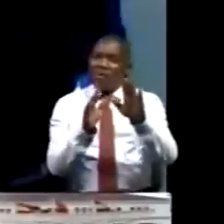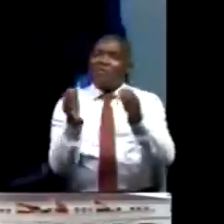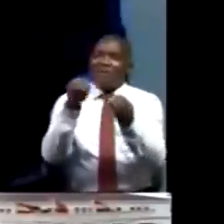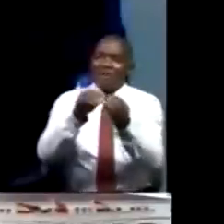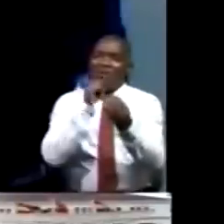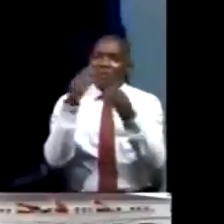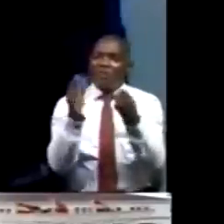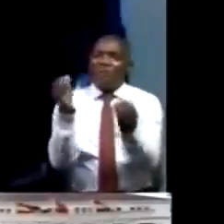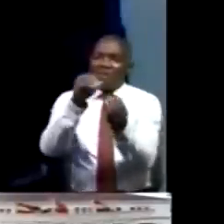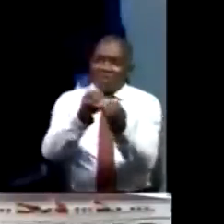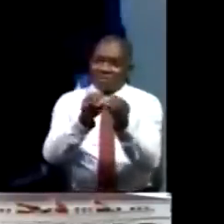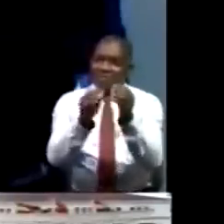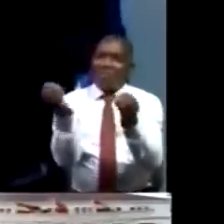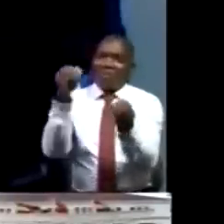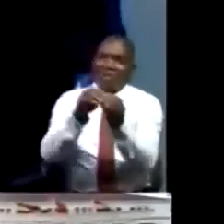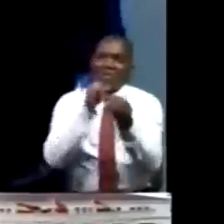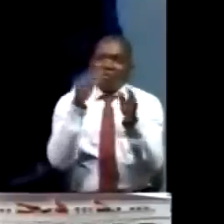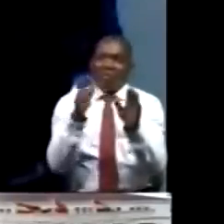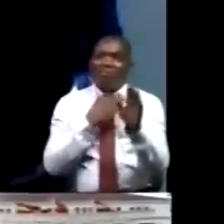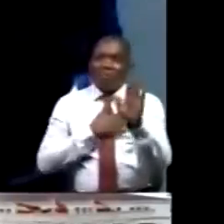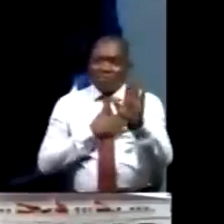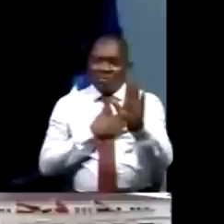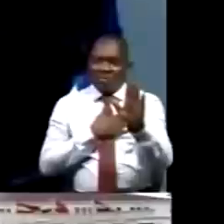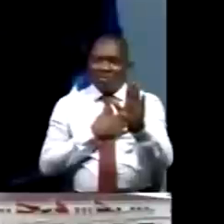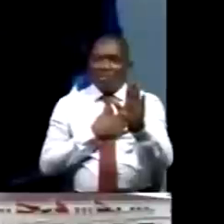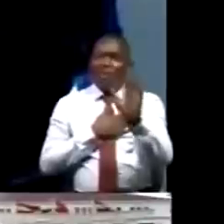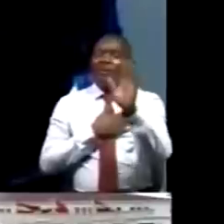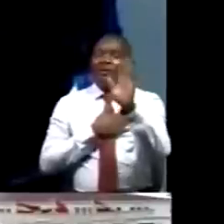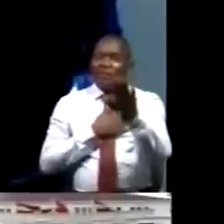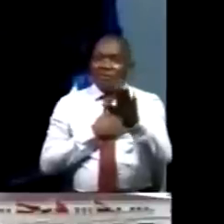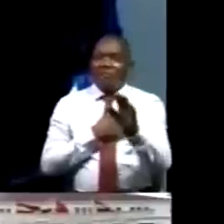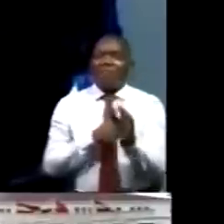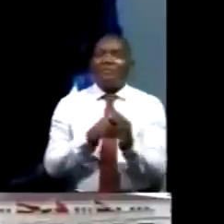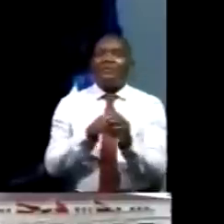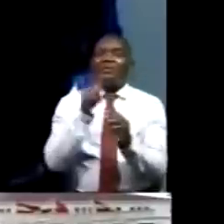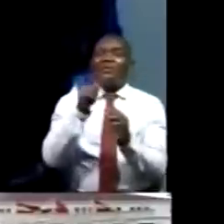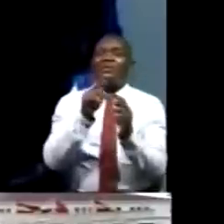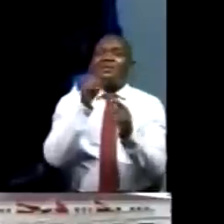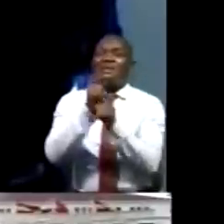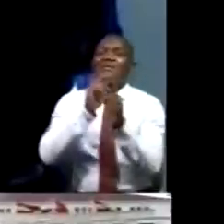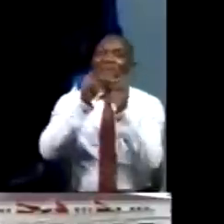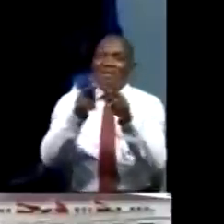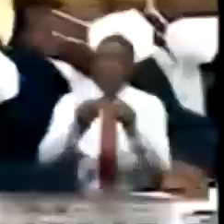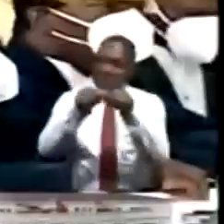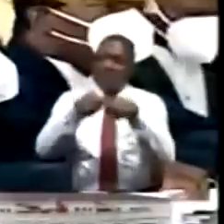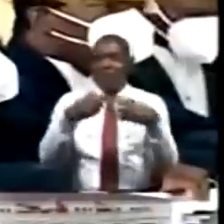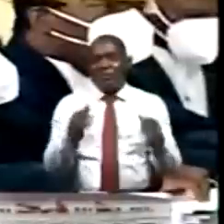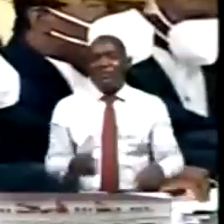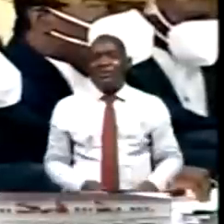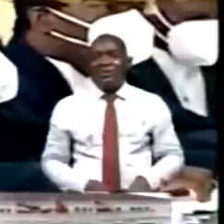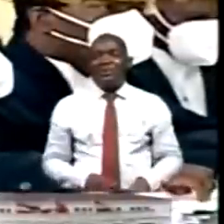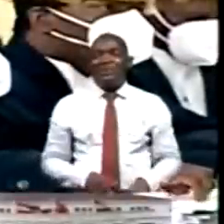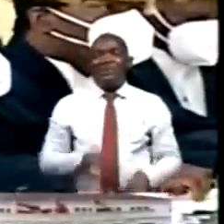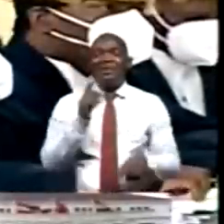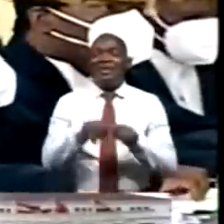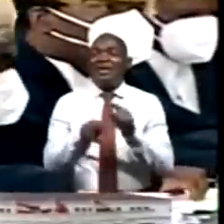please. Your Lord, I haven't finished answering the question. You are not to repeat your statement. Just answer the questions and let's move on, please. I'm asking